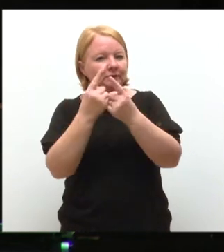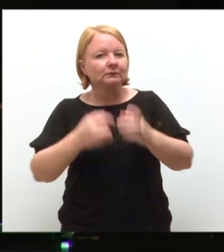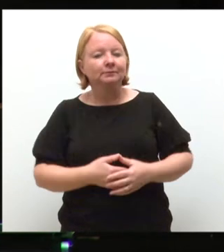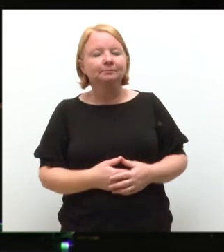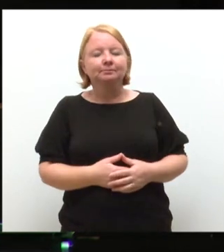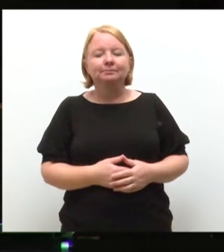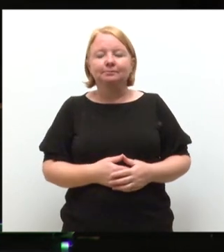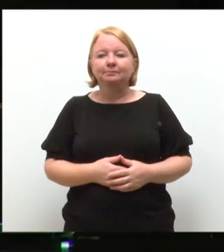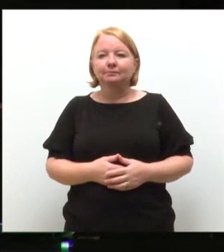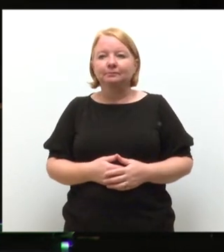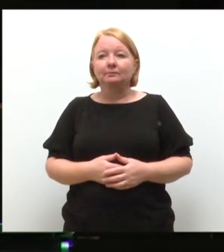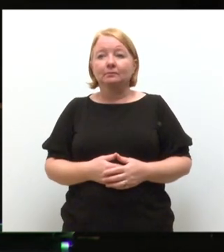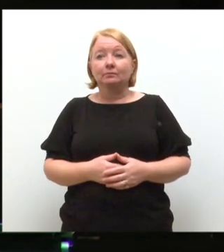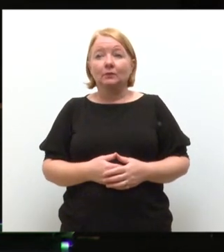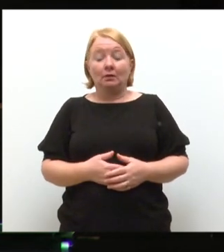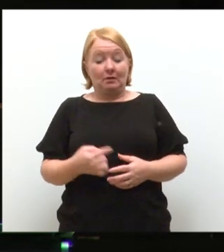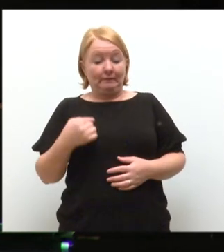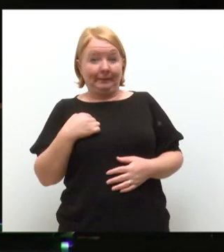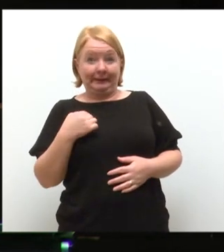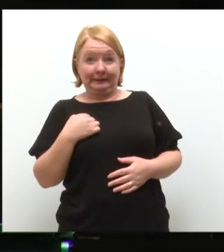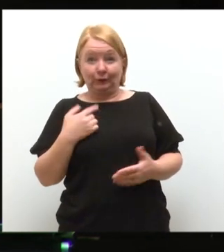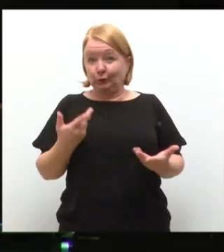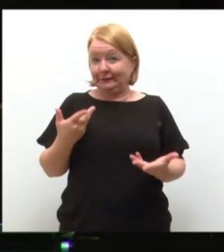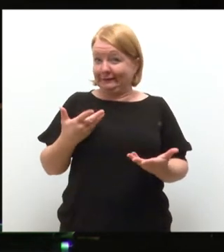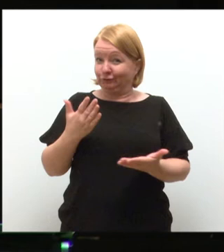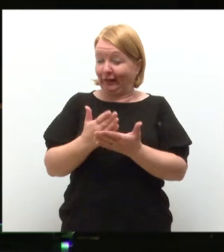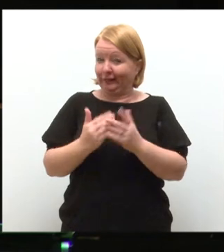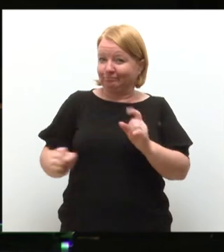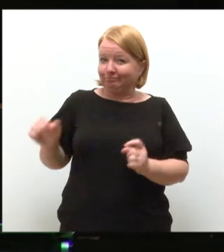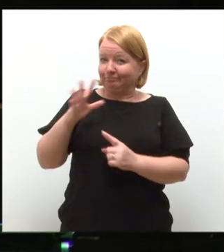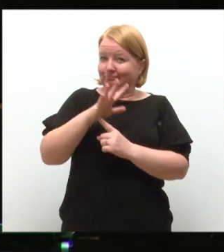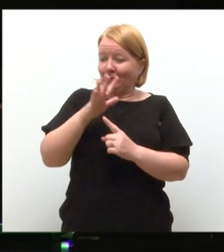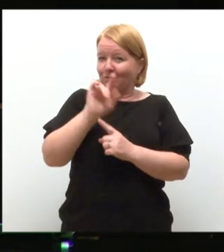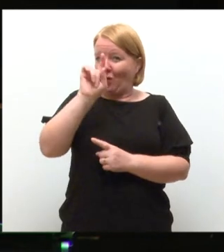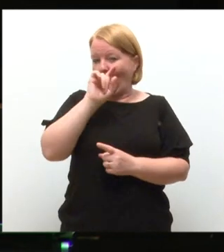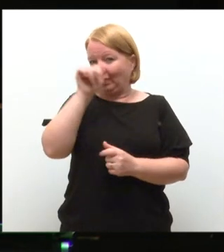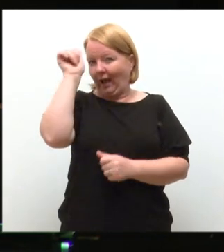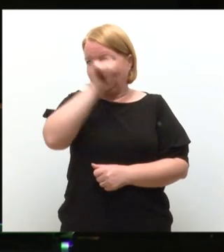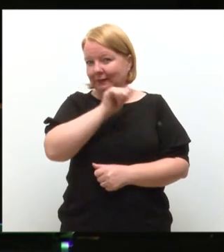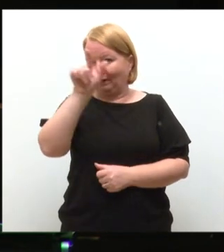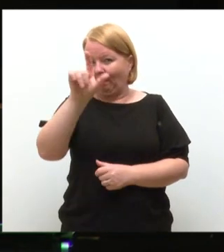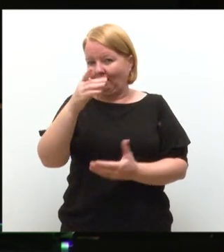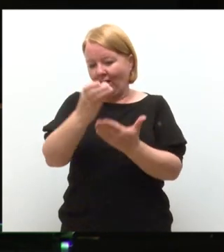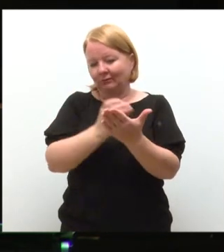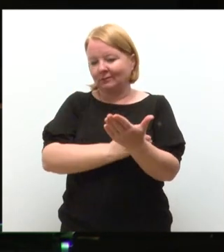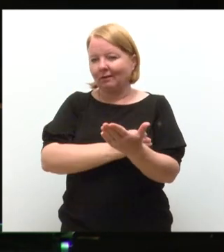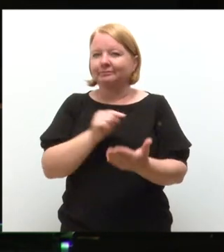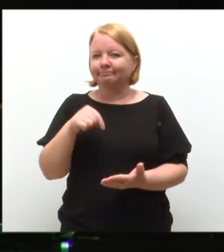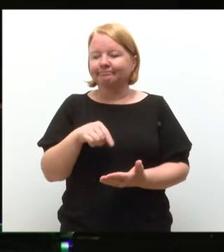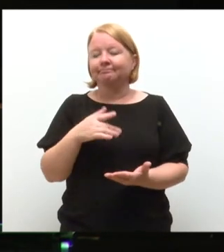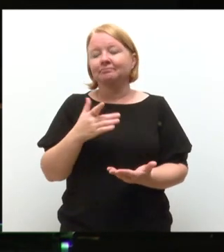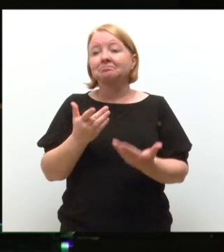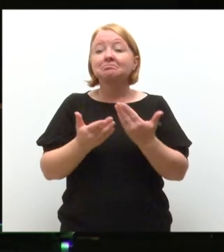And for me, this day is one of the real highlights of the academic calendar. Because every year the university is